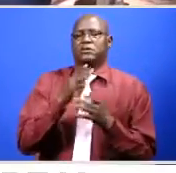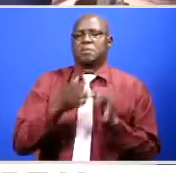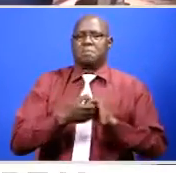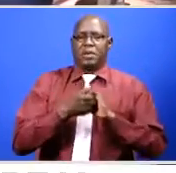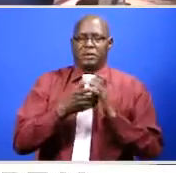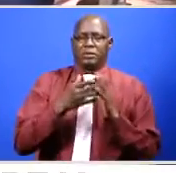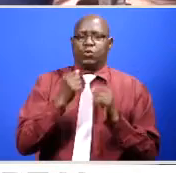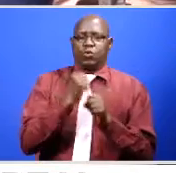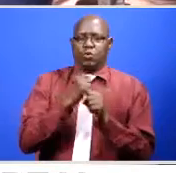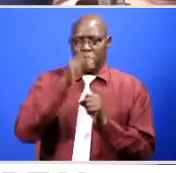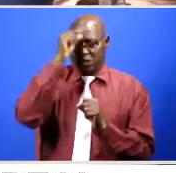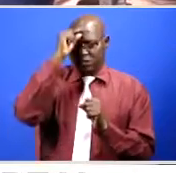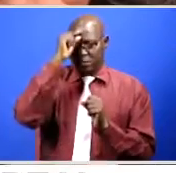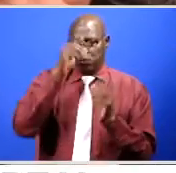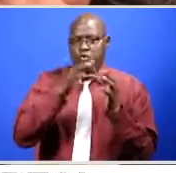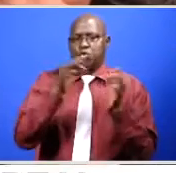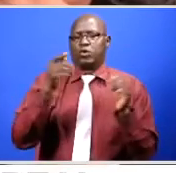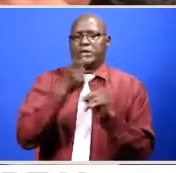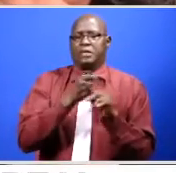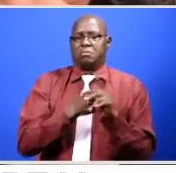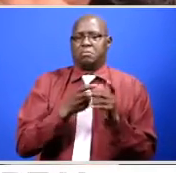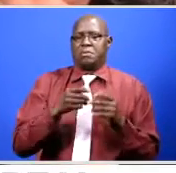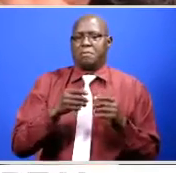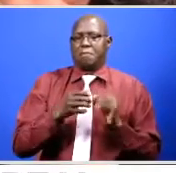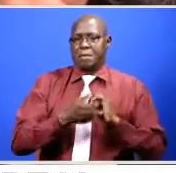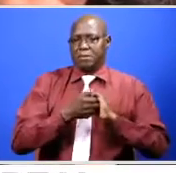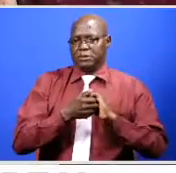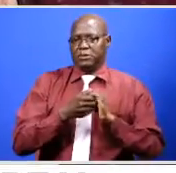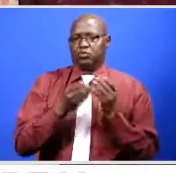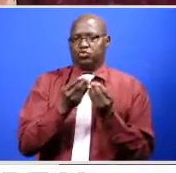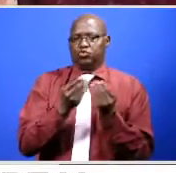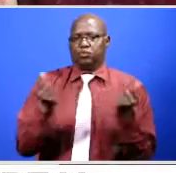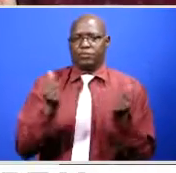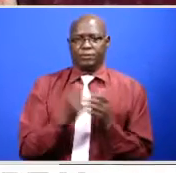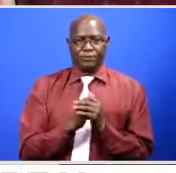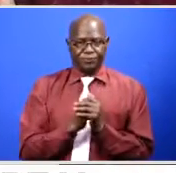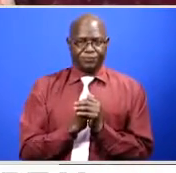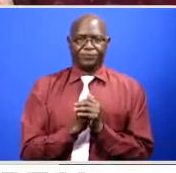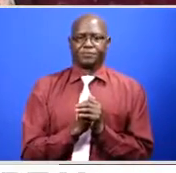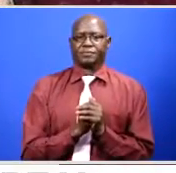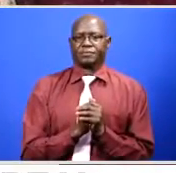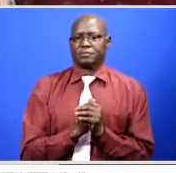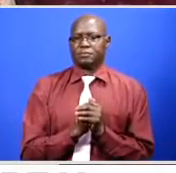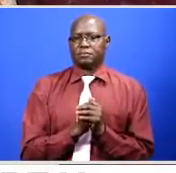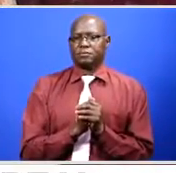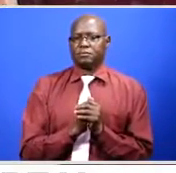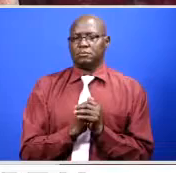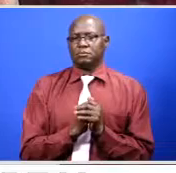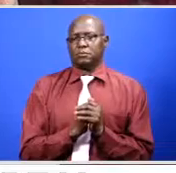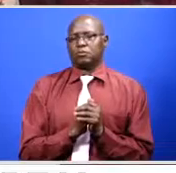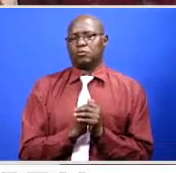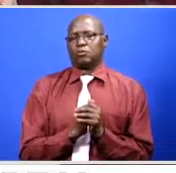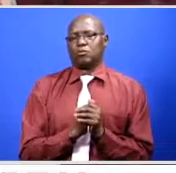long-term solutions to perennial challenges such as the ongoing drought. Tutafute solutions la kudumu ya